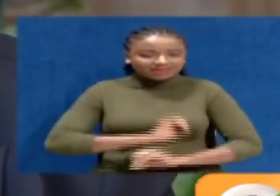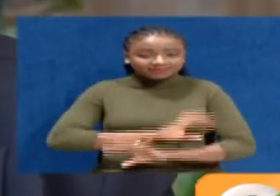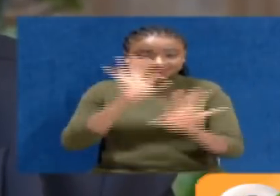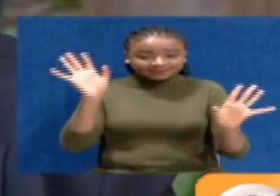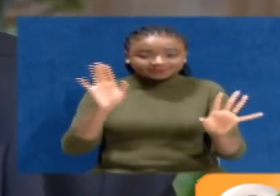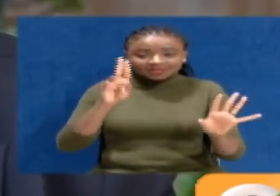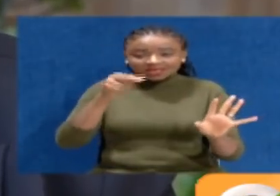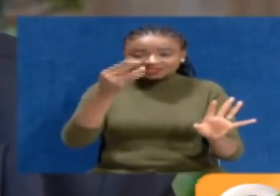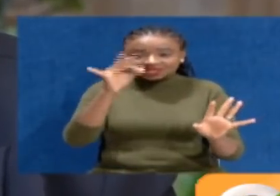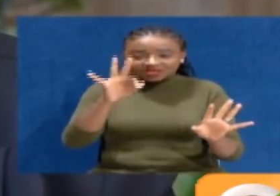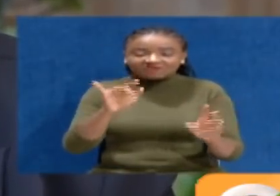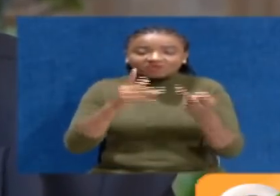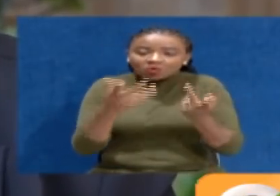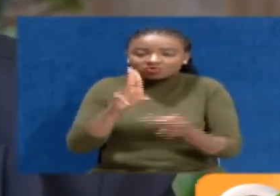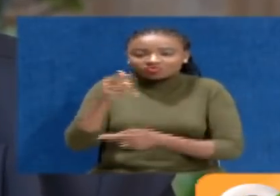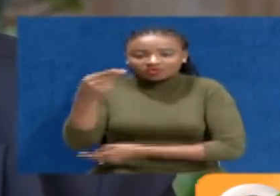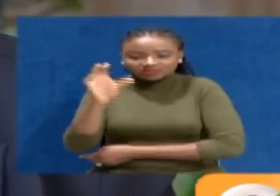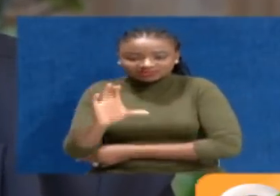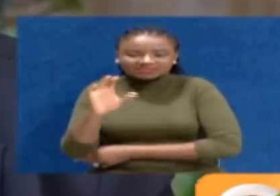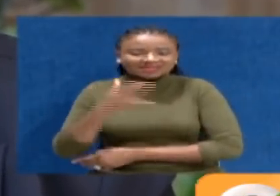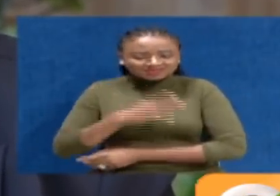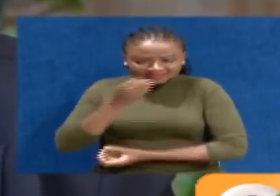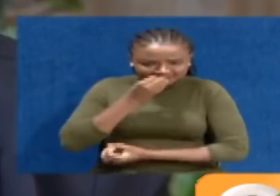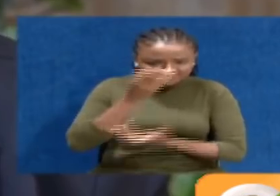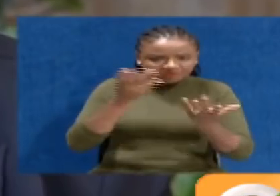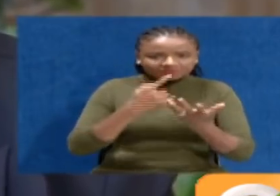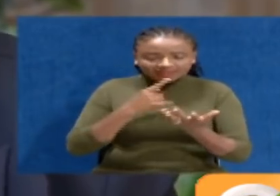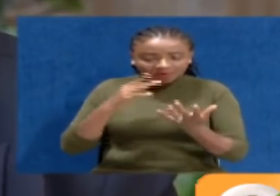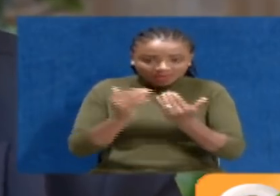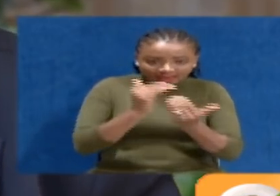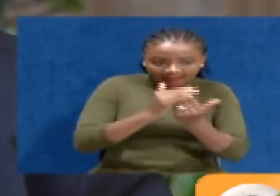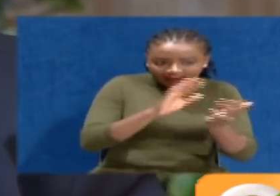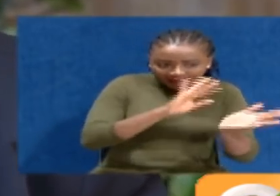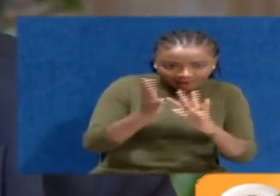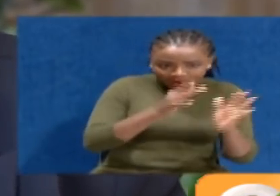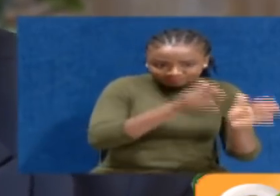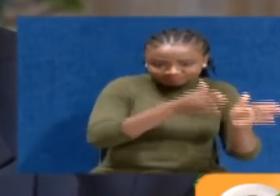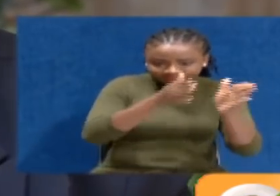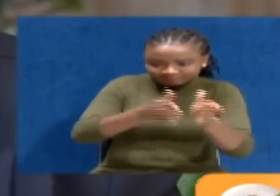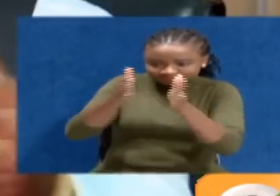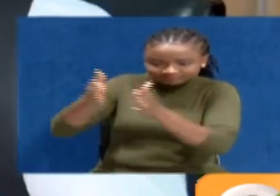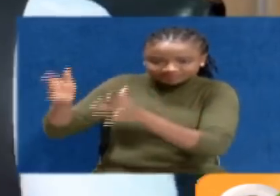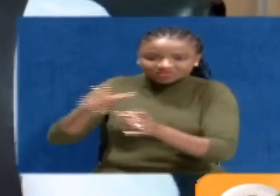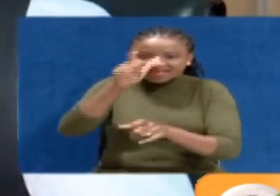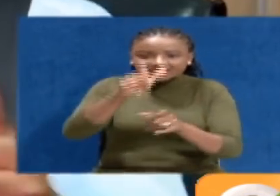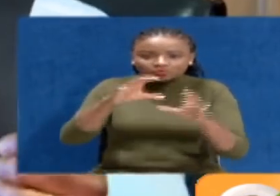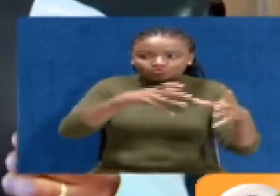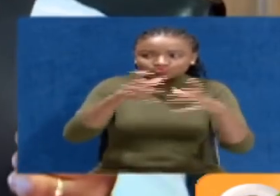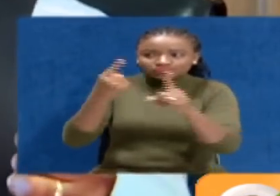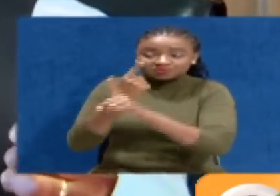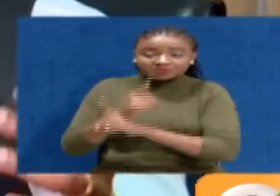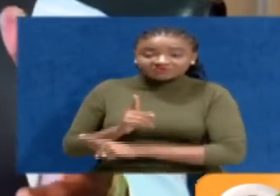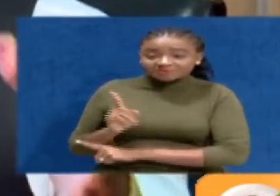NHIF, UHC, whatever it is, they need to be more transparent and say this is what we are going to do for oncology, for NCDs, for palliative care. Like with